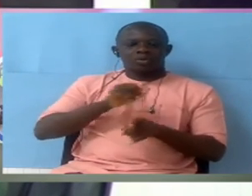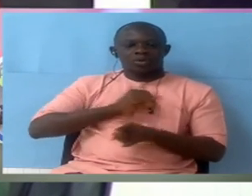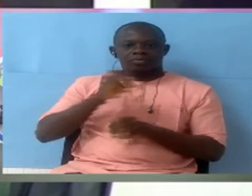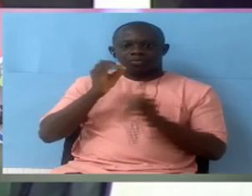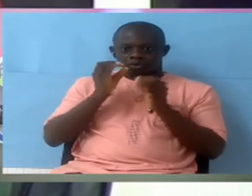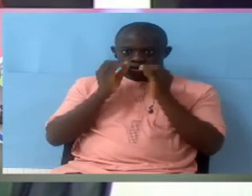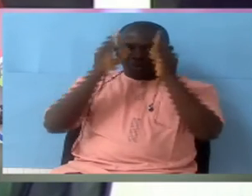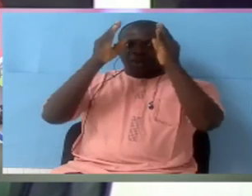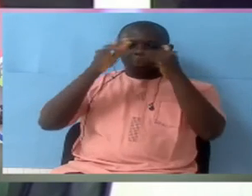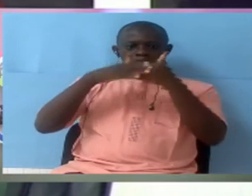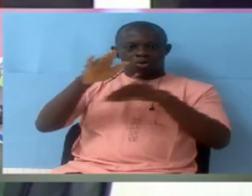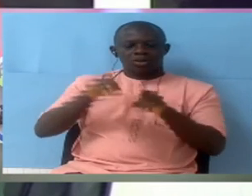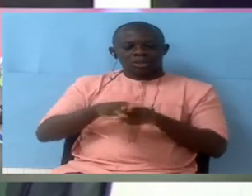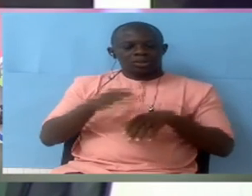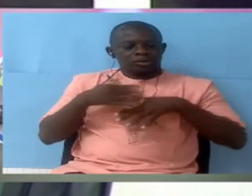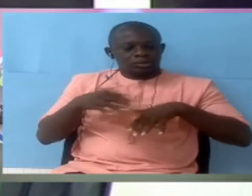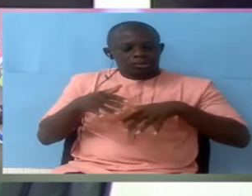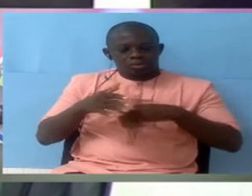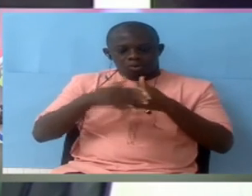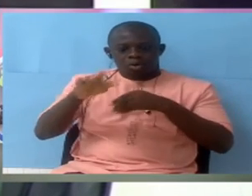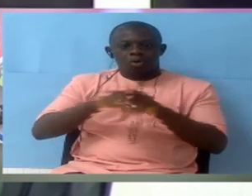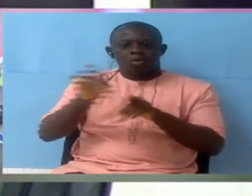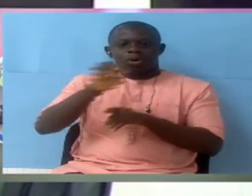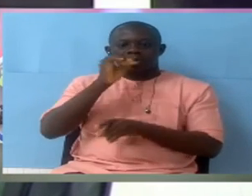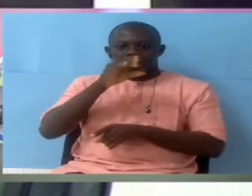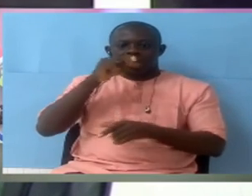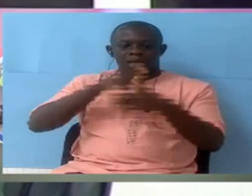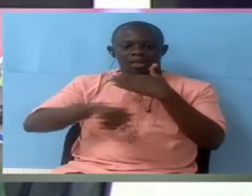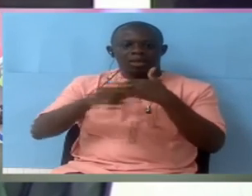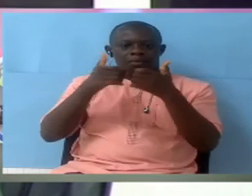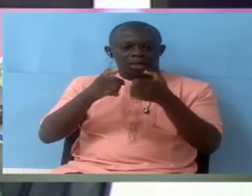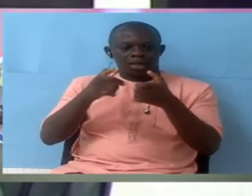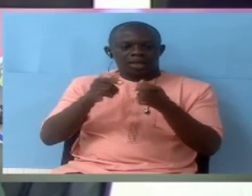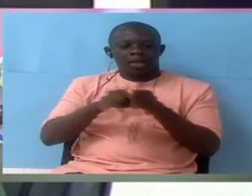shocked that he started trembling. What he said in Mandinka was that